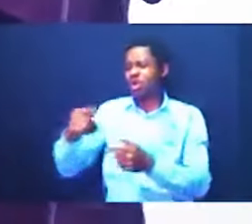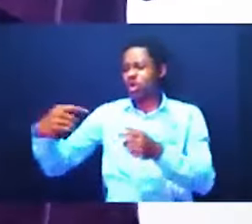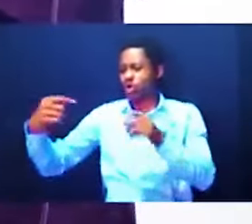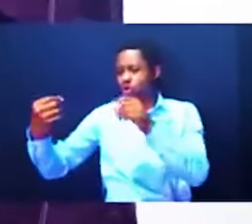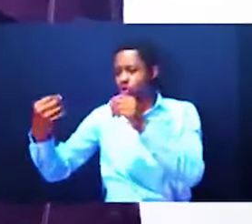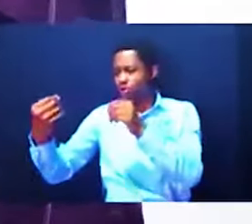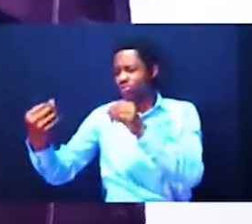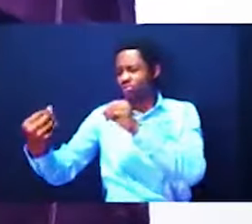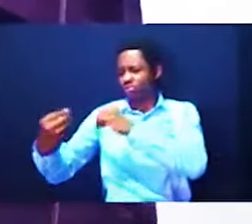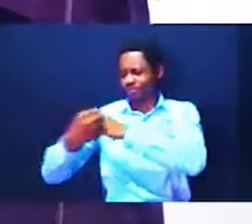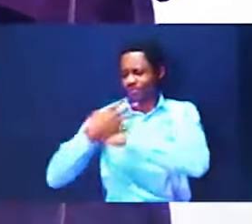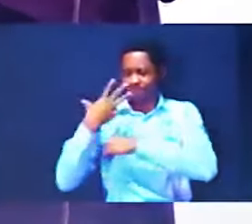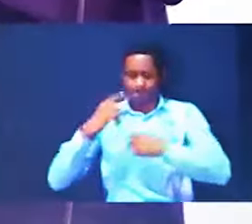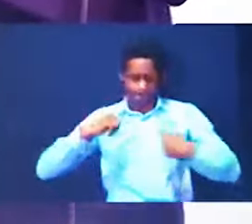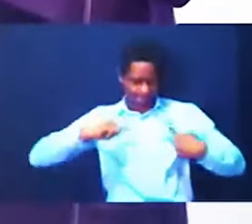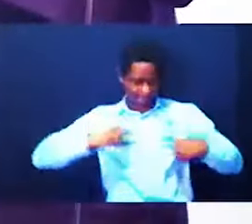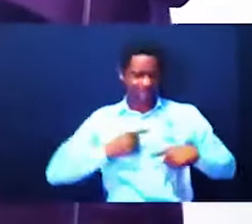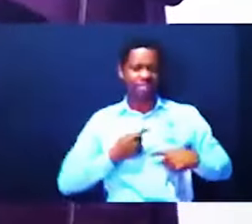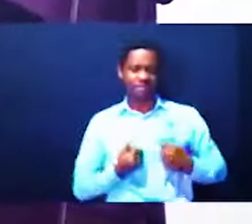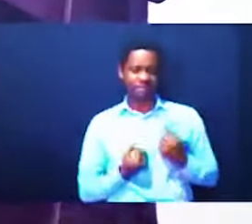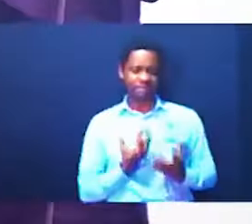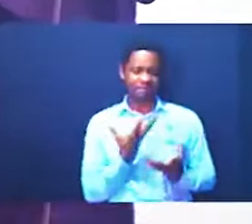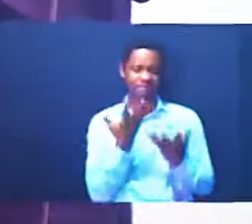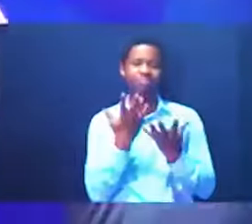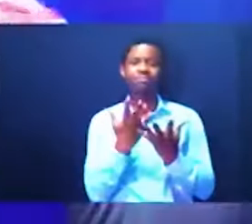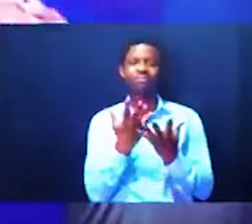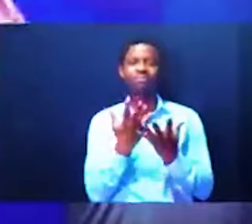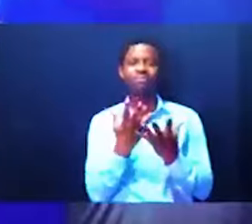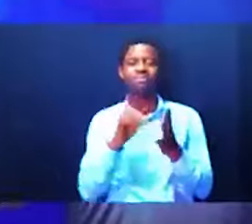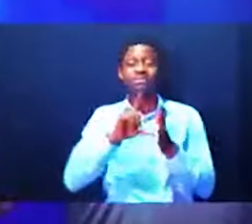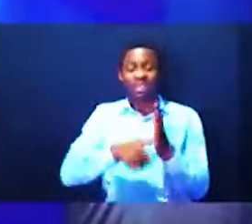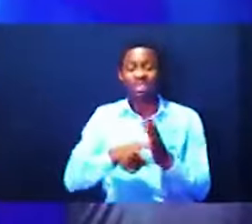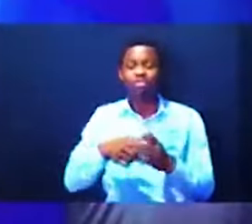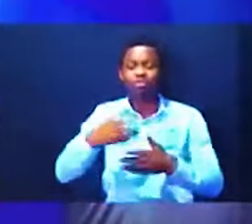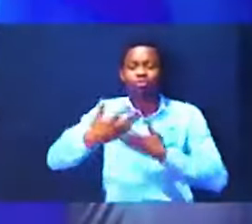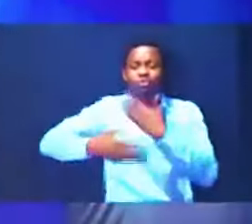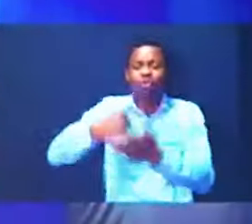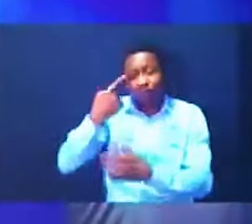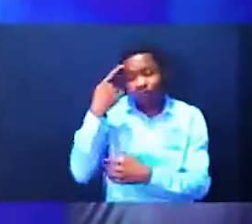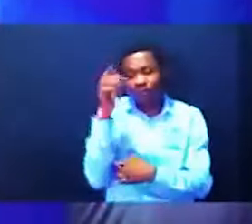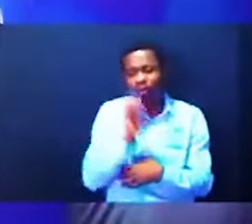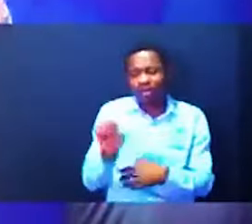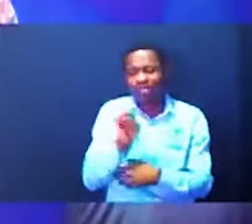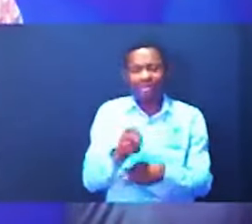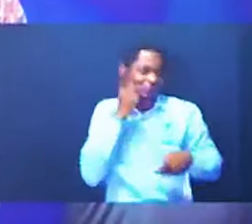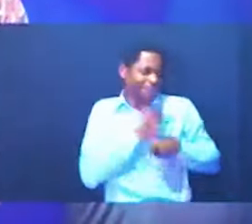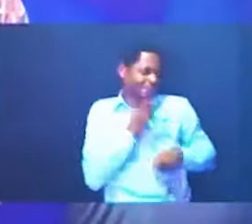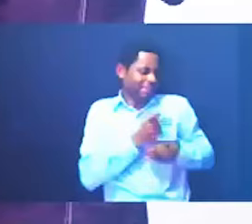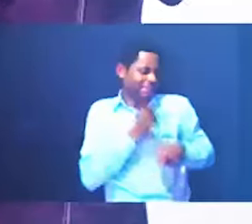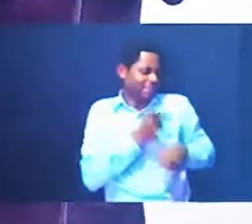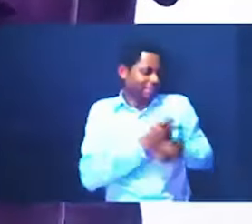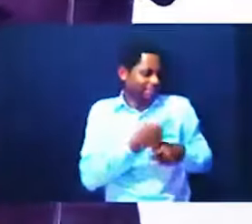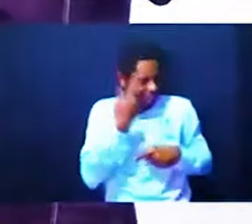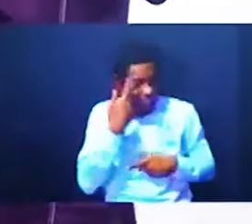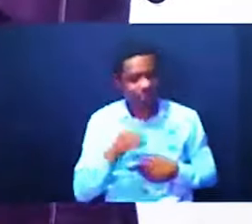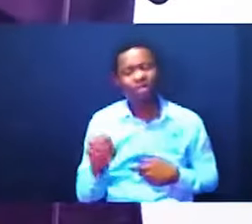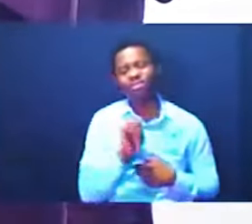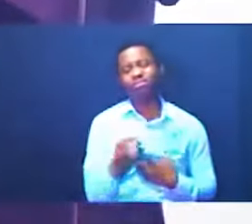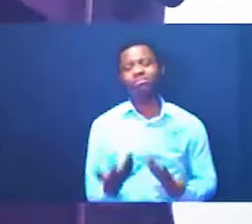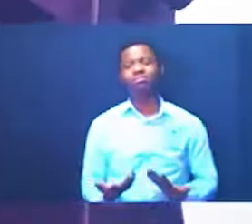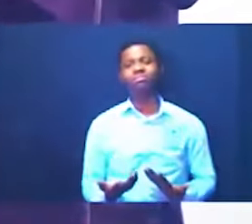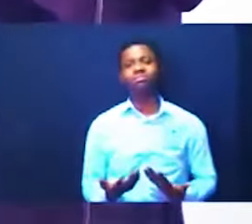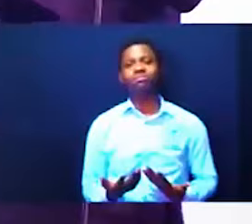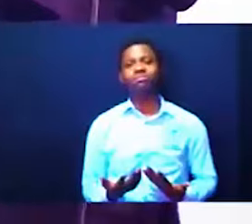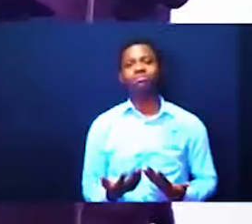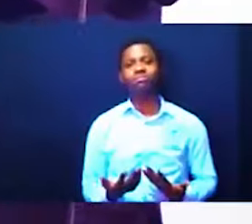nyi nche papa. So if you don't take care, you carry it for the rest of your life. It's one way ya unkwa ne nyina we ebeko so hausa. What